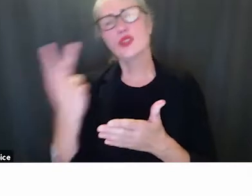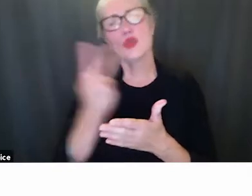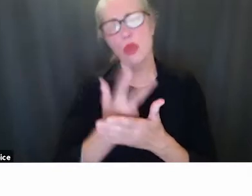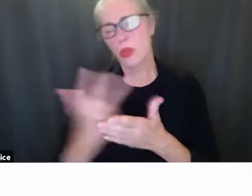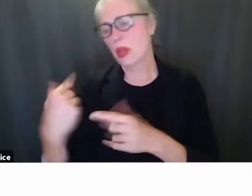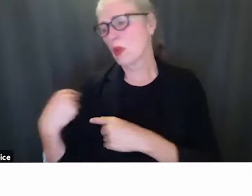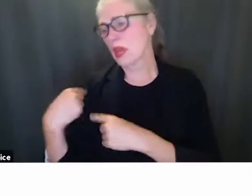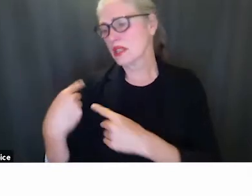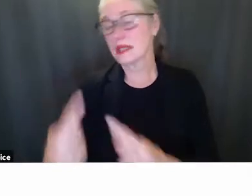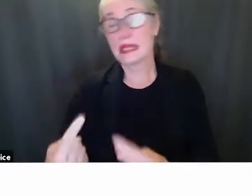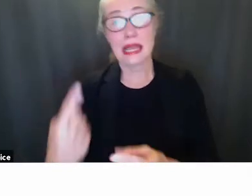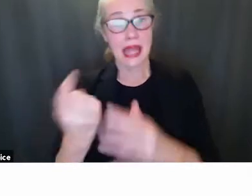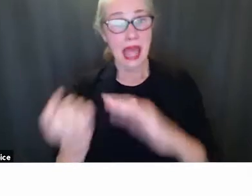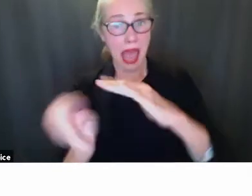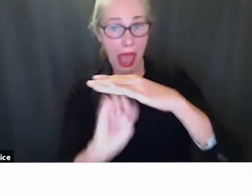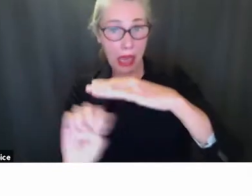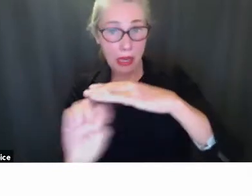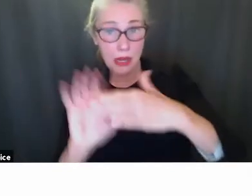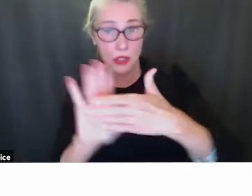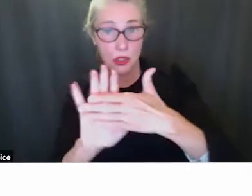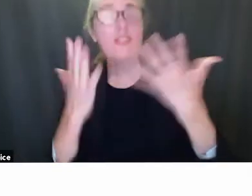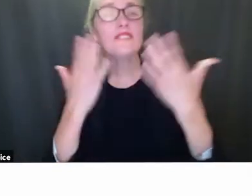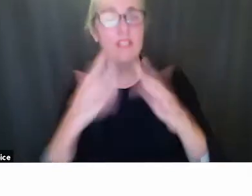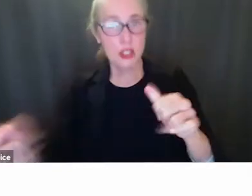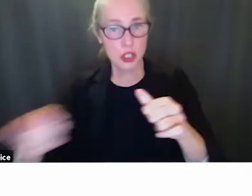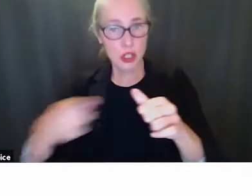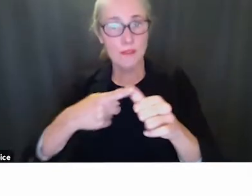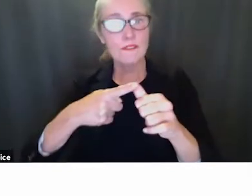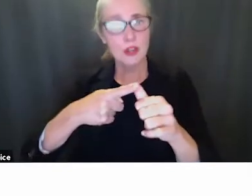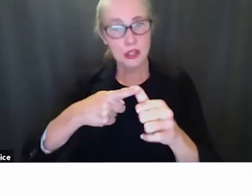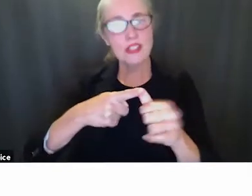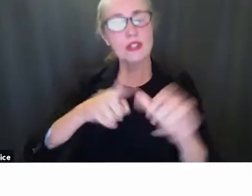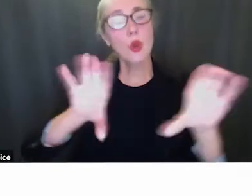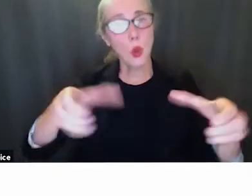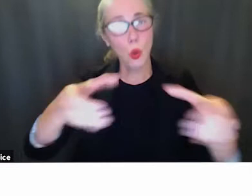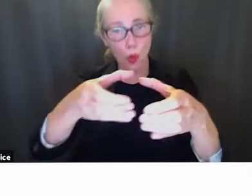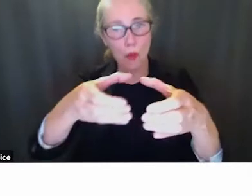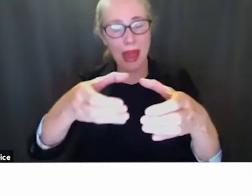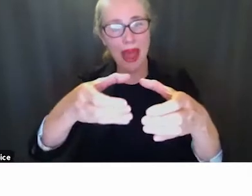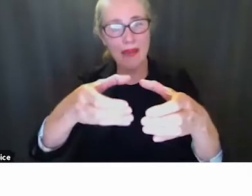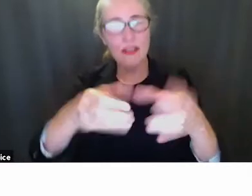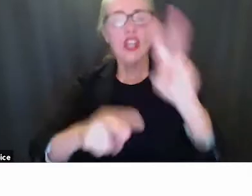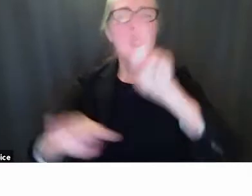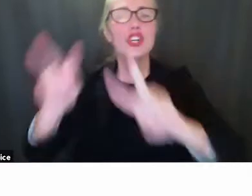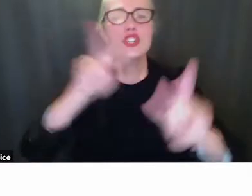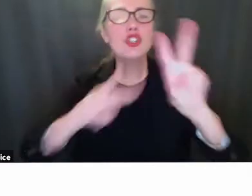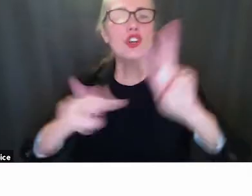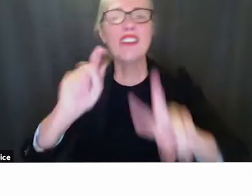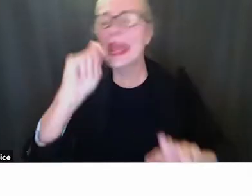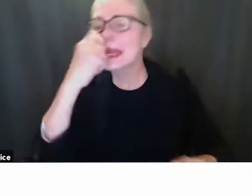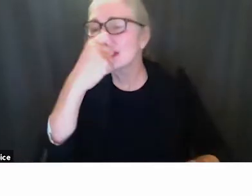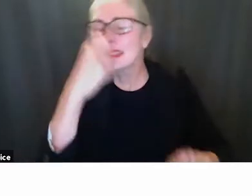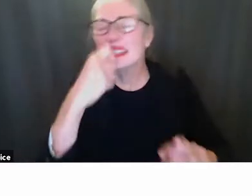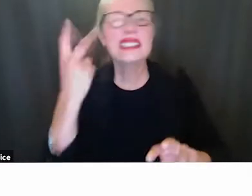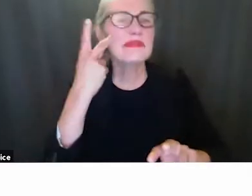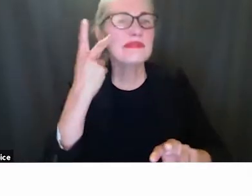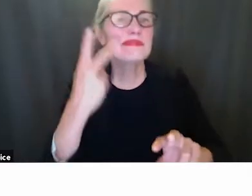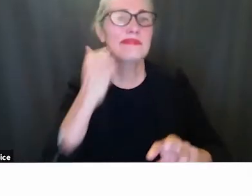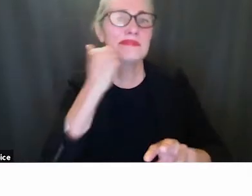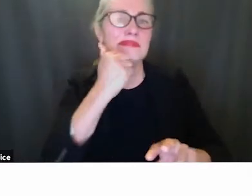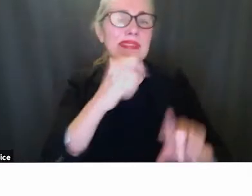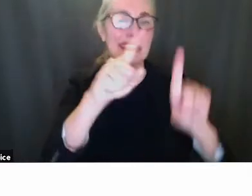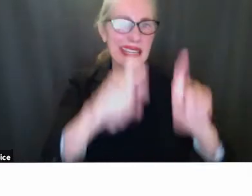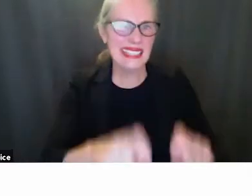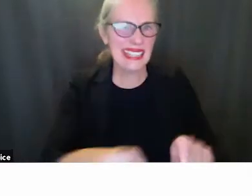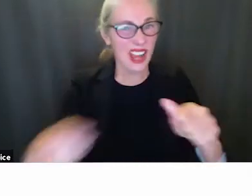have completed the first round of surveillance testing. The first round took longer than we expected